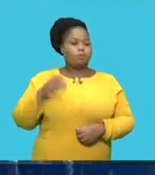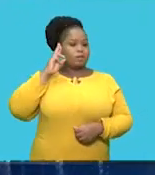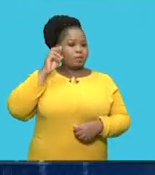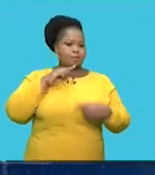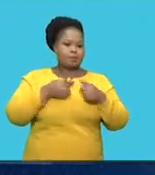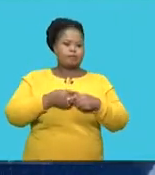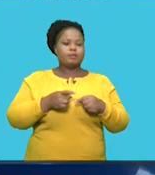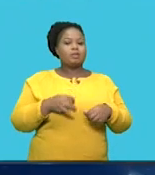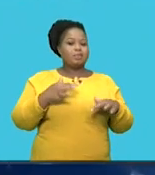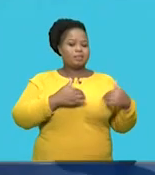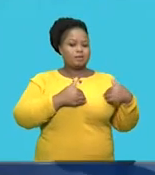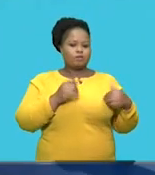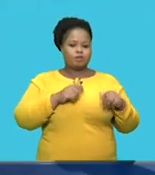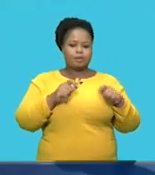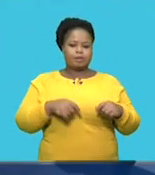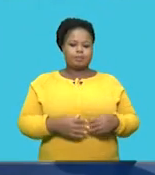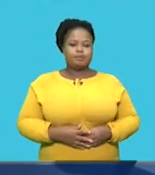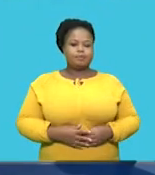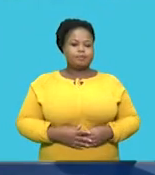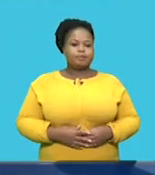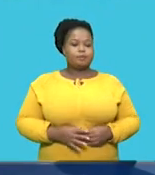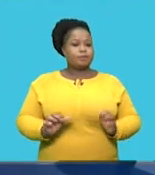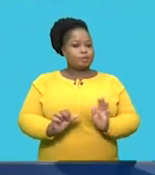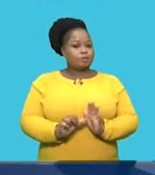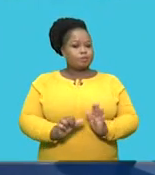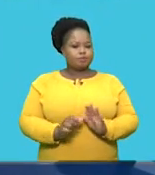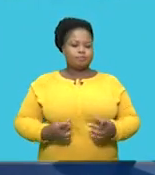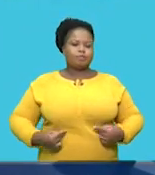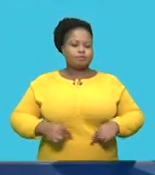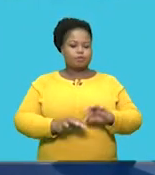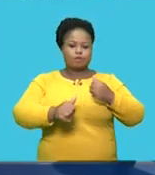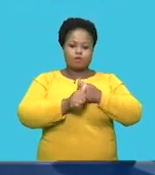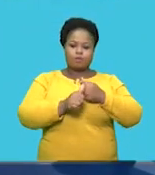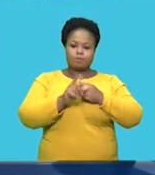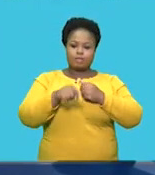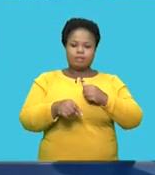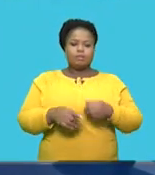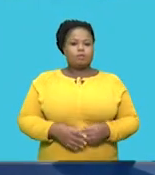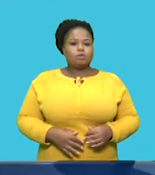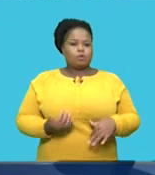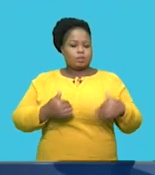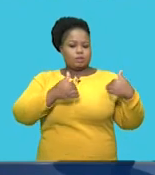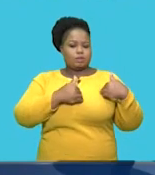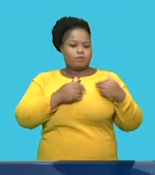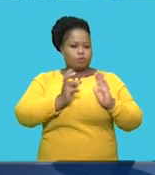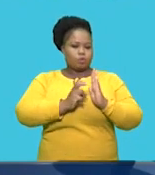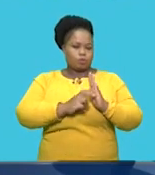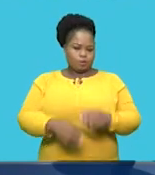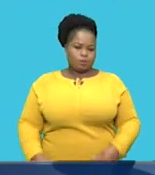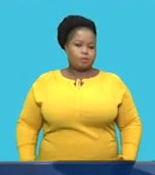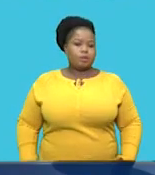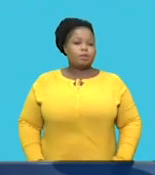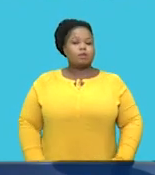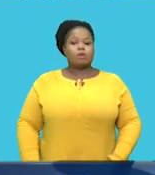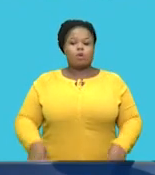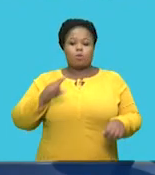le polokego ya bona. It's very important that we all oblige to the safety regulations, because